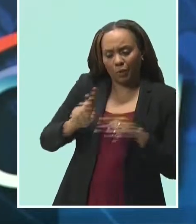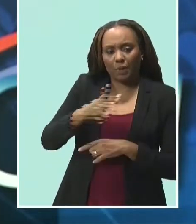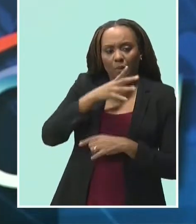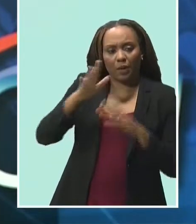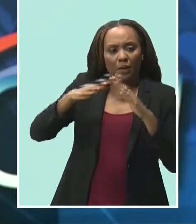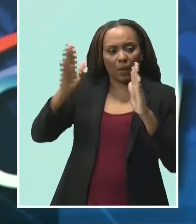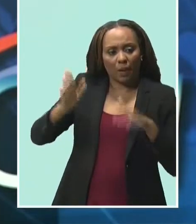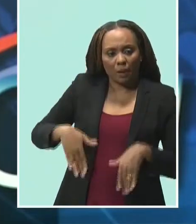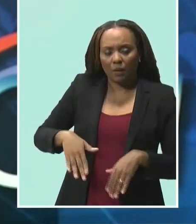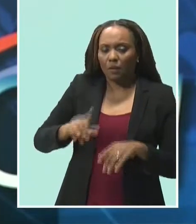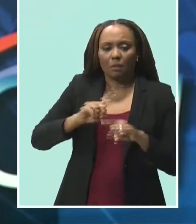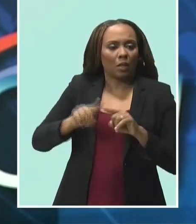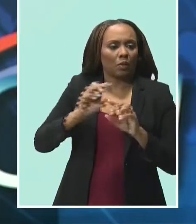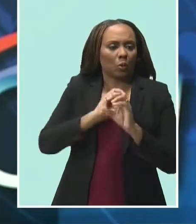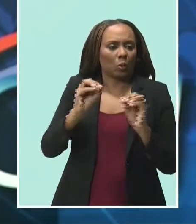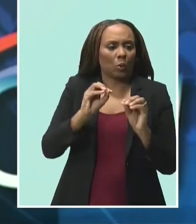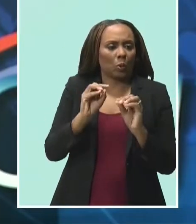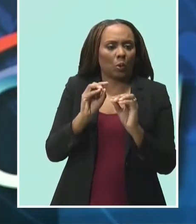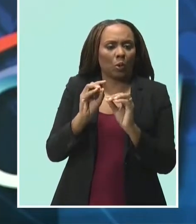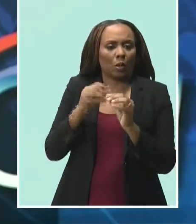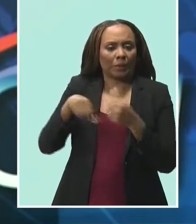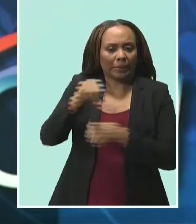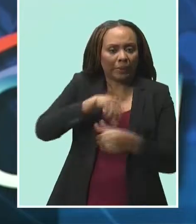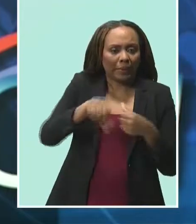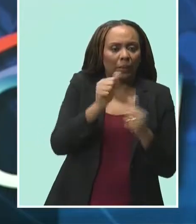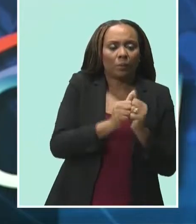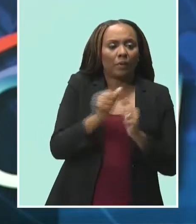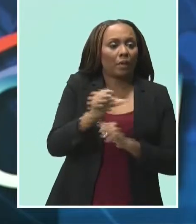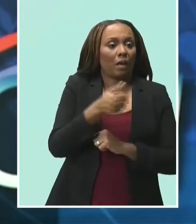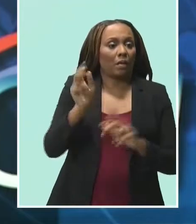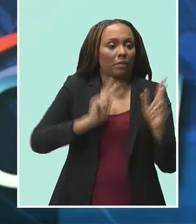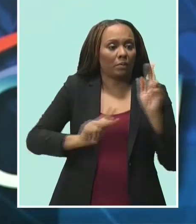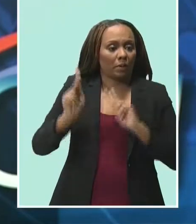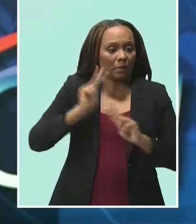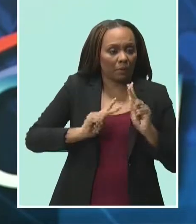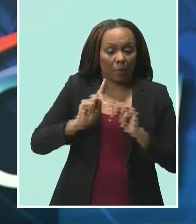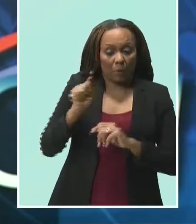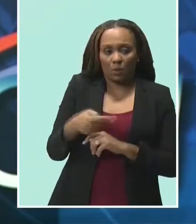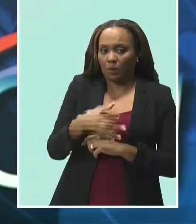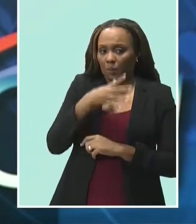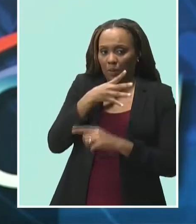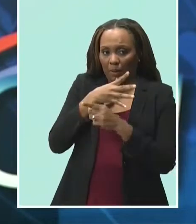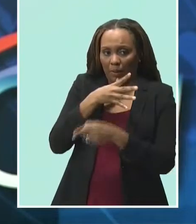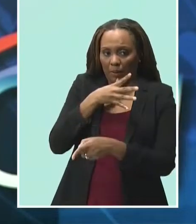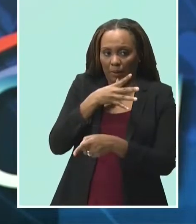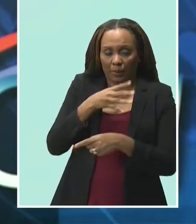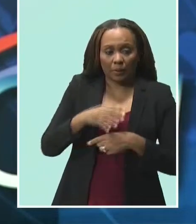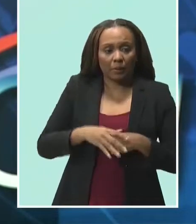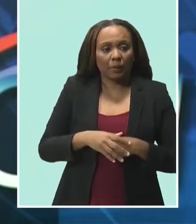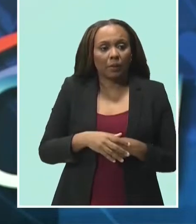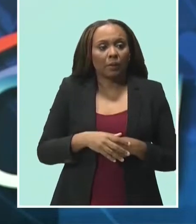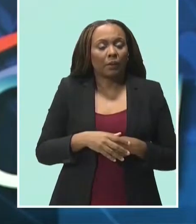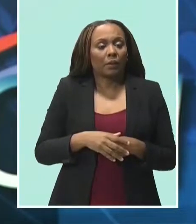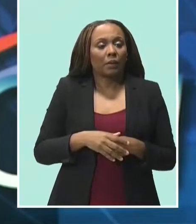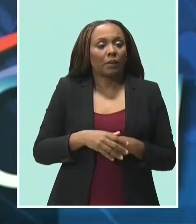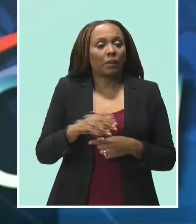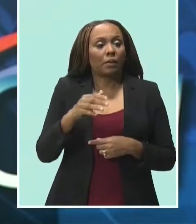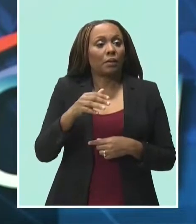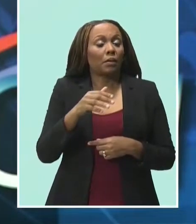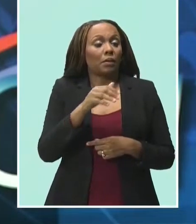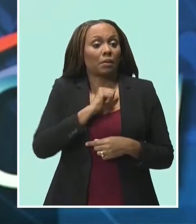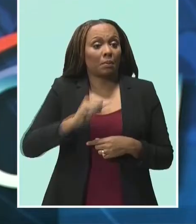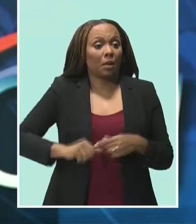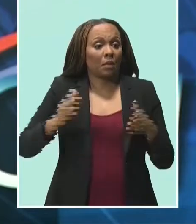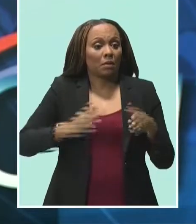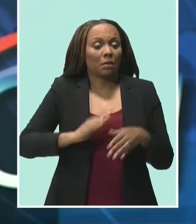the ambassador has had no contact with the members of that household other than her mother. Ms. Thompson was wearing a mask from the moment